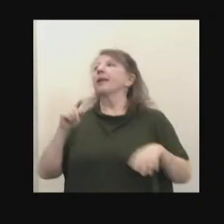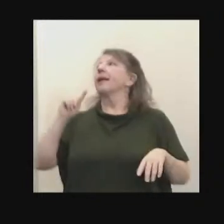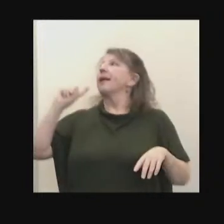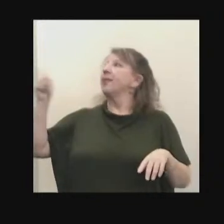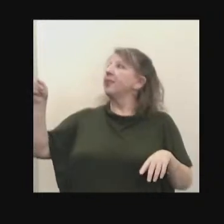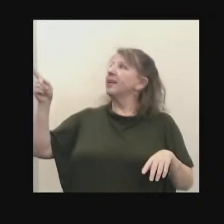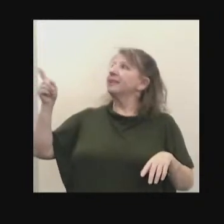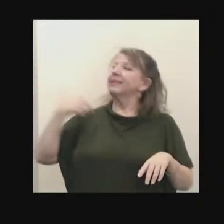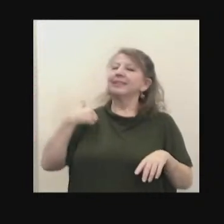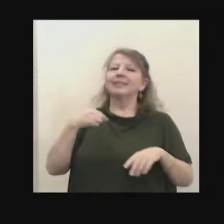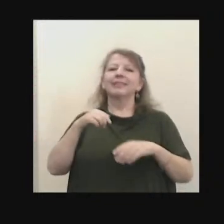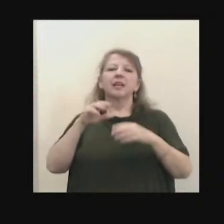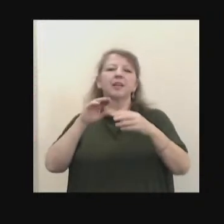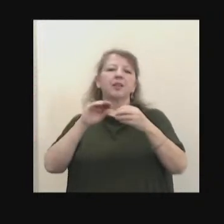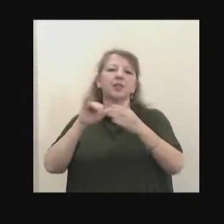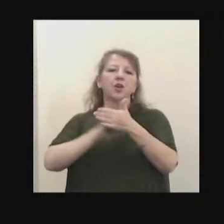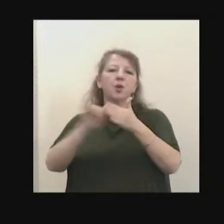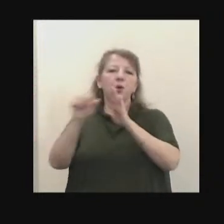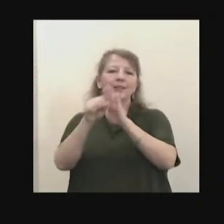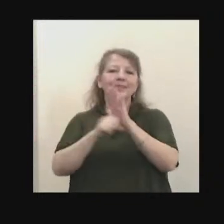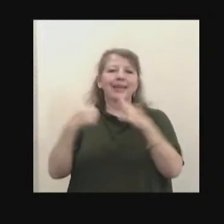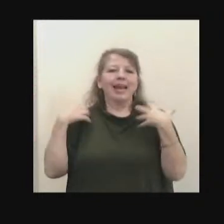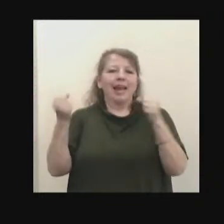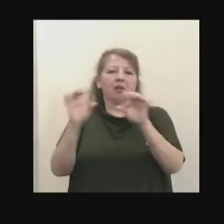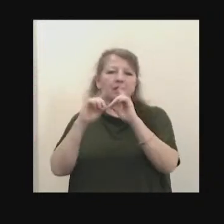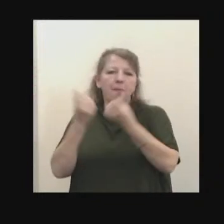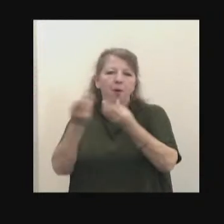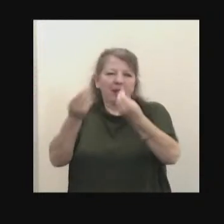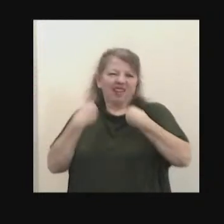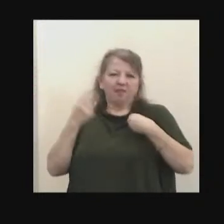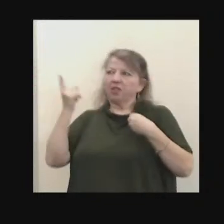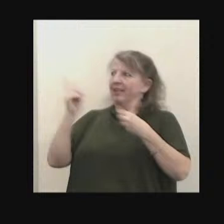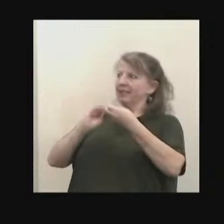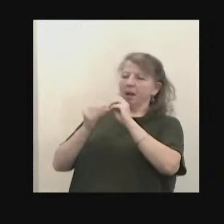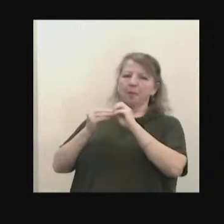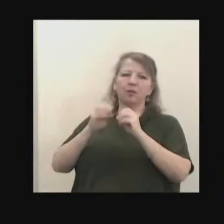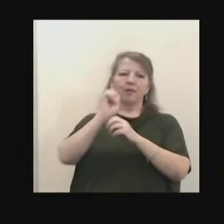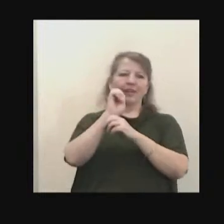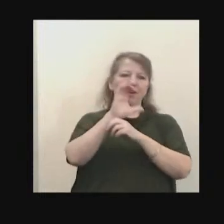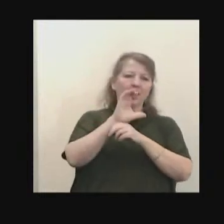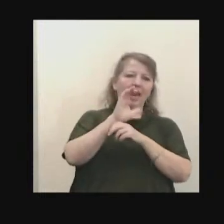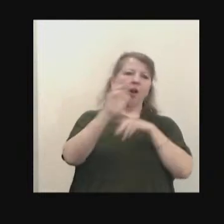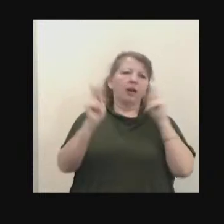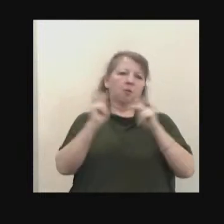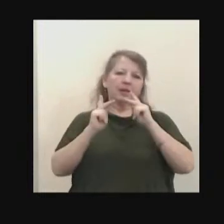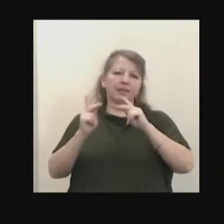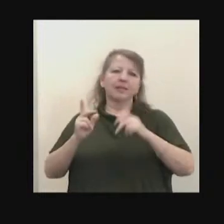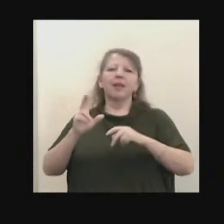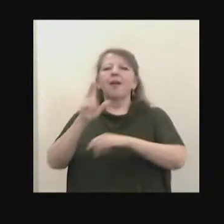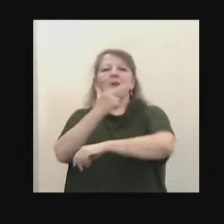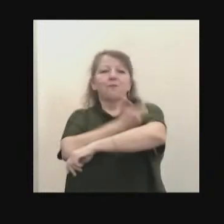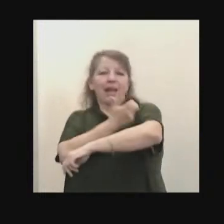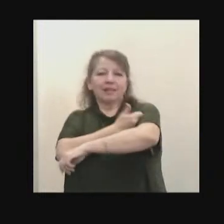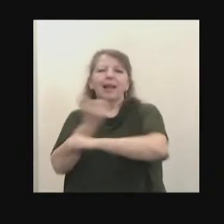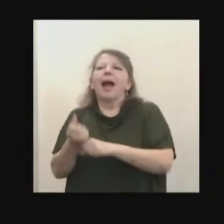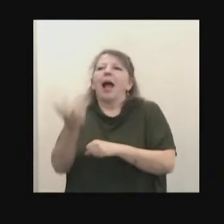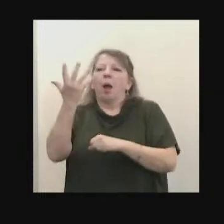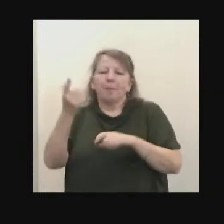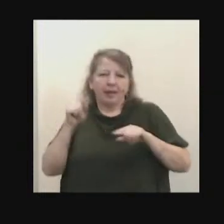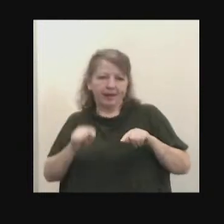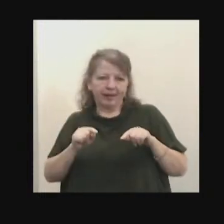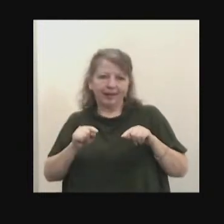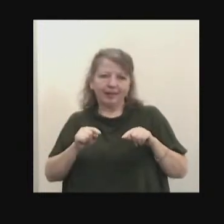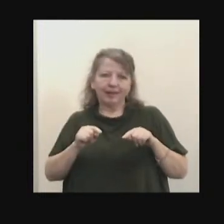data provided by the New York State Health Department of Erie County residents' vaccination numbers of people having